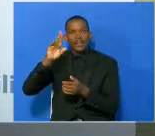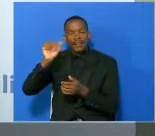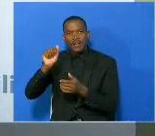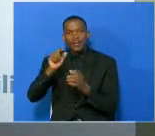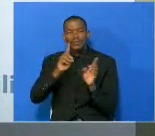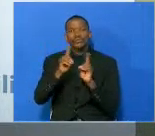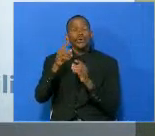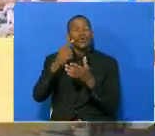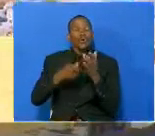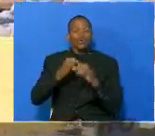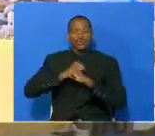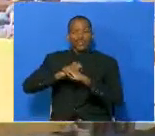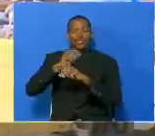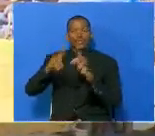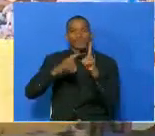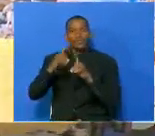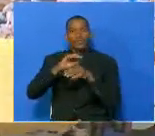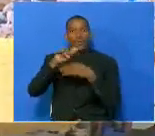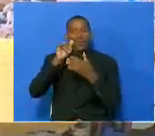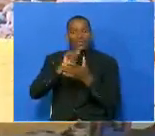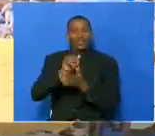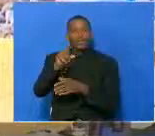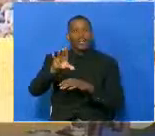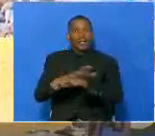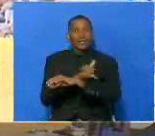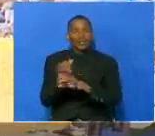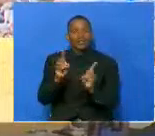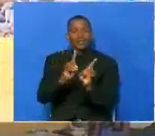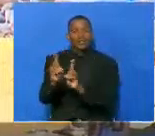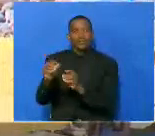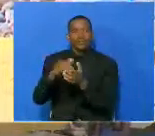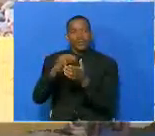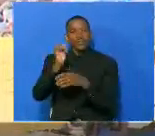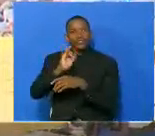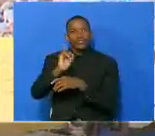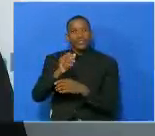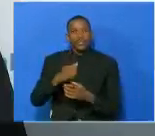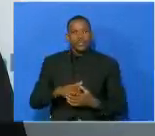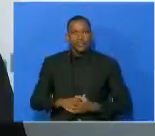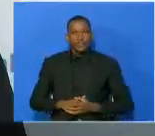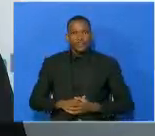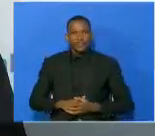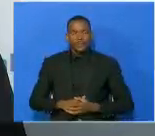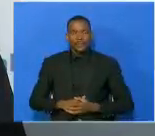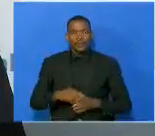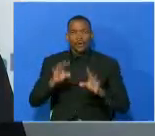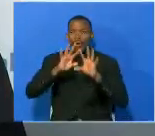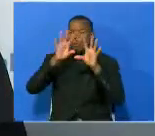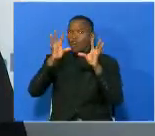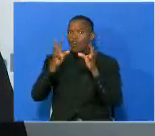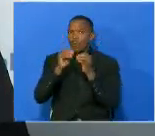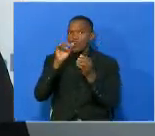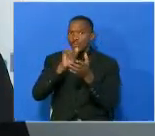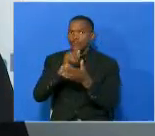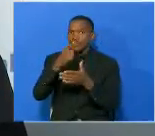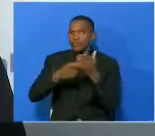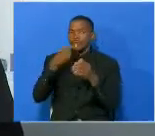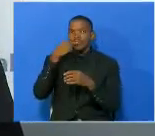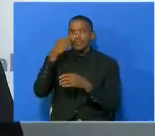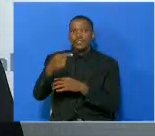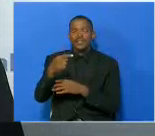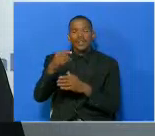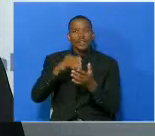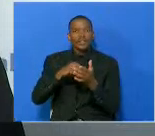go sireletsa setšhaba mo mekgweng e e dirwang ke dikhamphane tsa insurance. What our procedures say is that